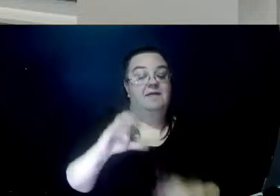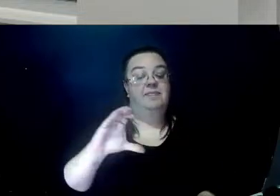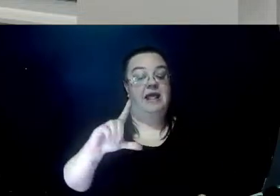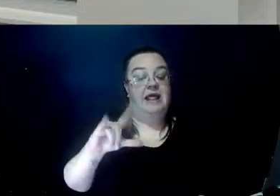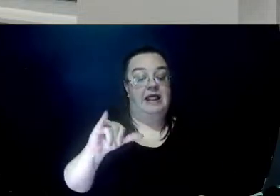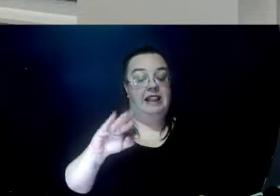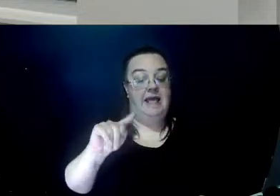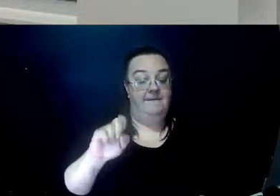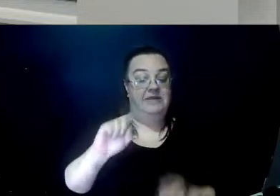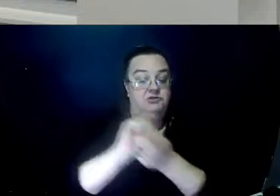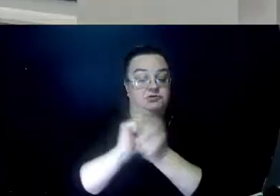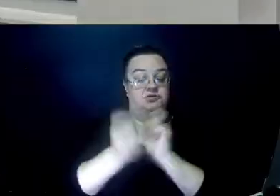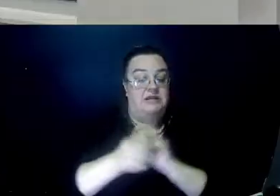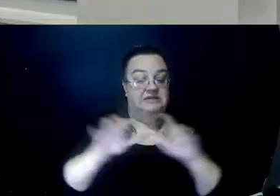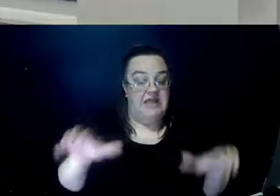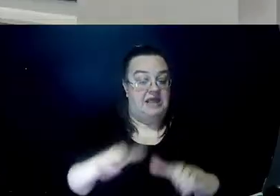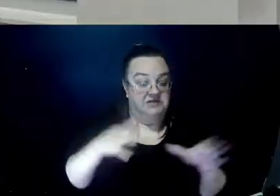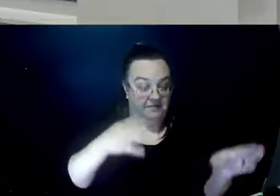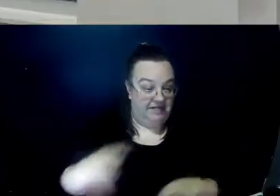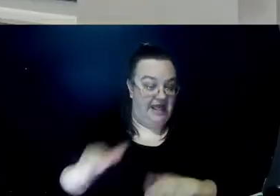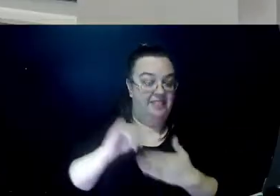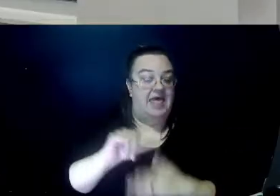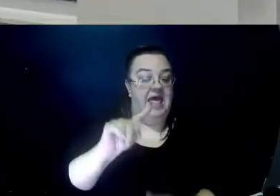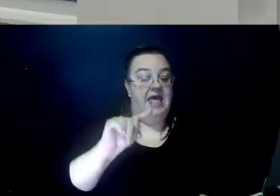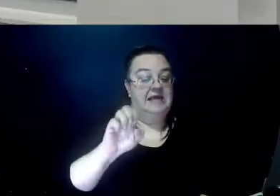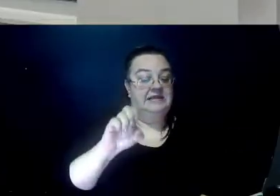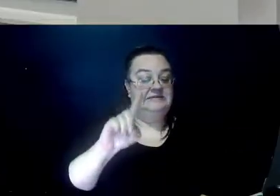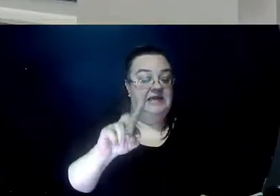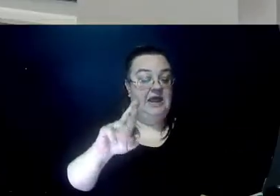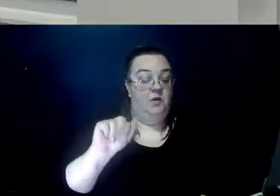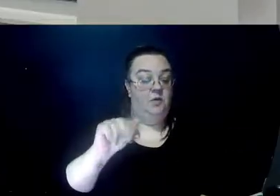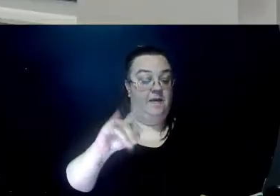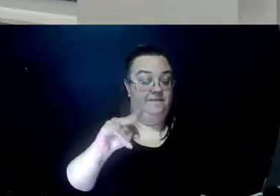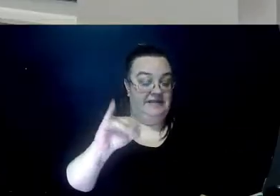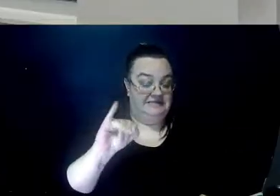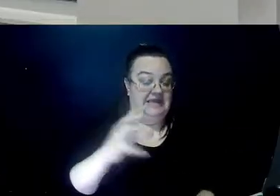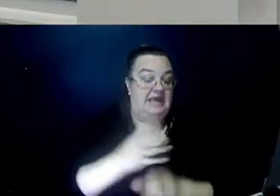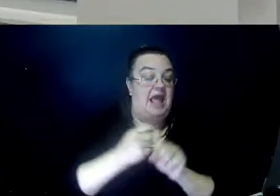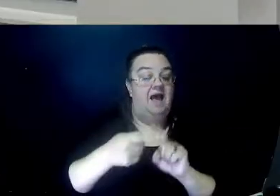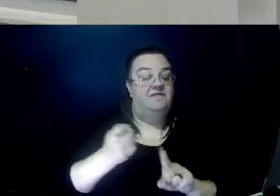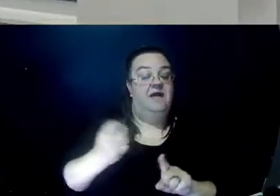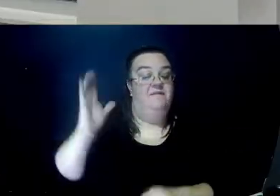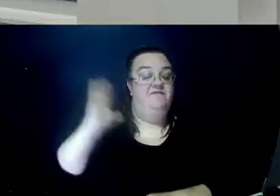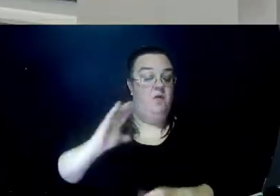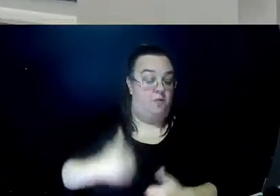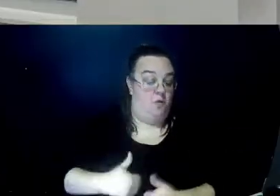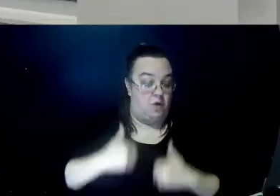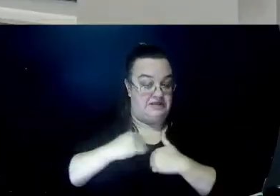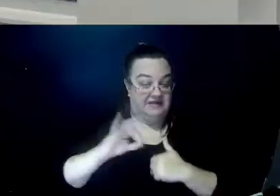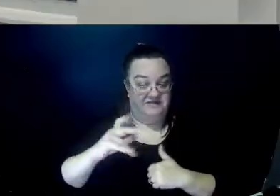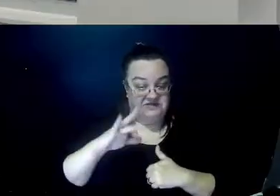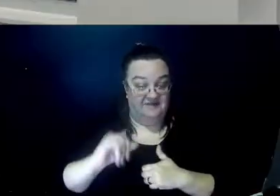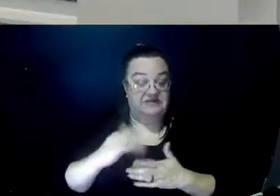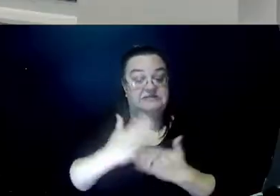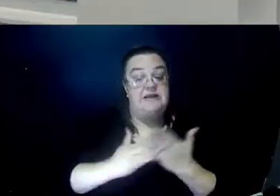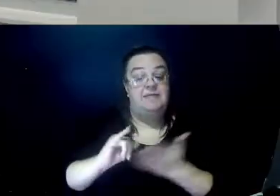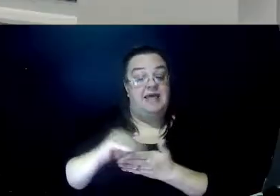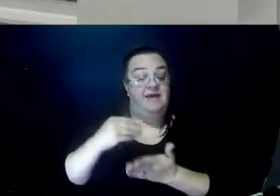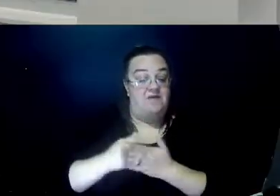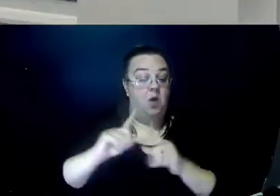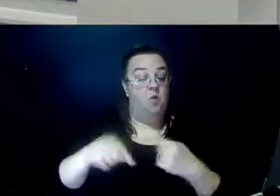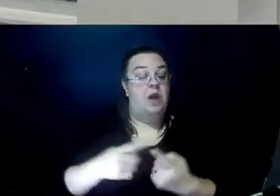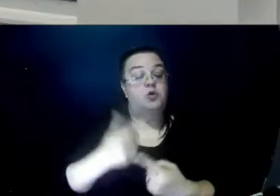got through, former resident of Cheverly. Some of those funds went to a grant program that were used in Cheverly. But because it